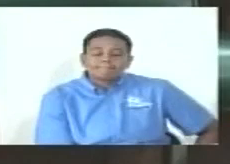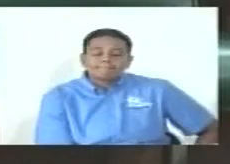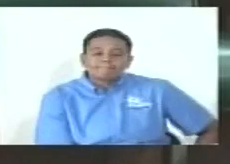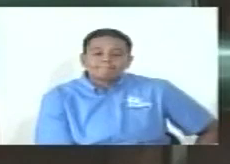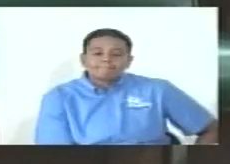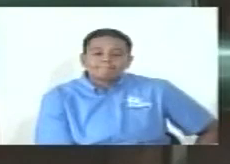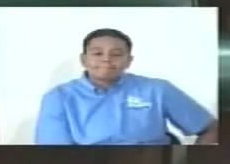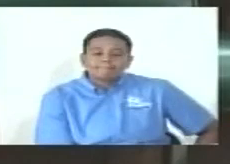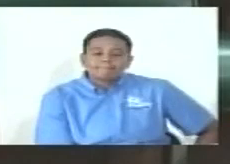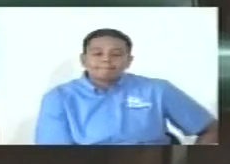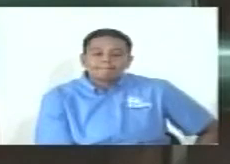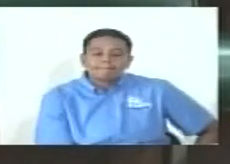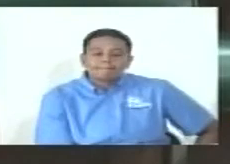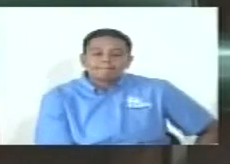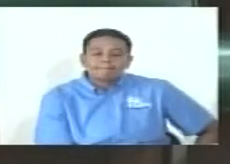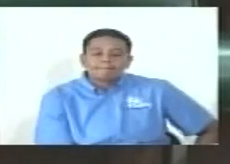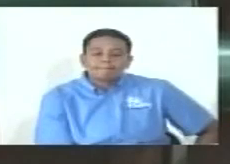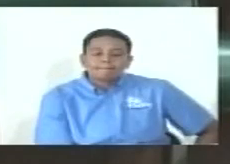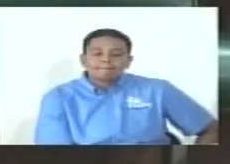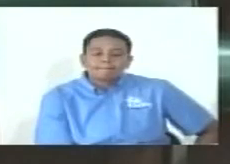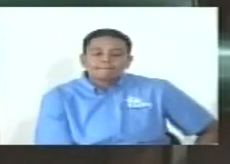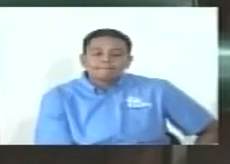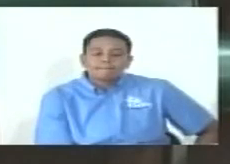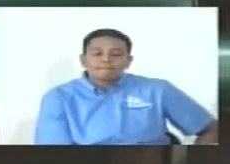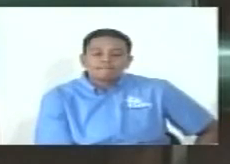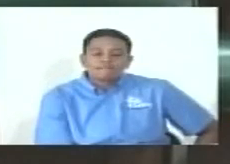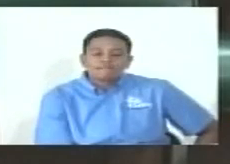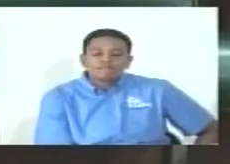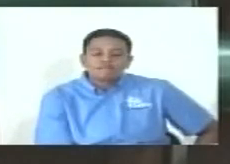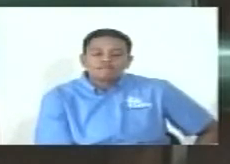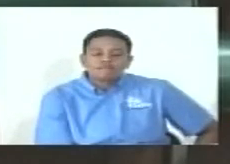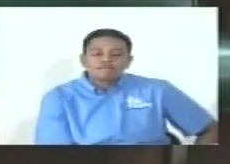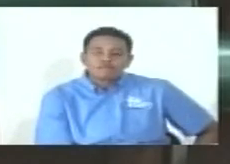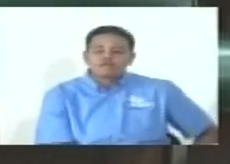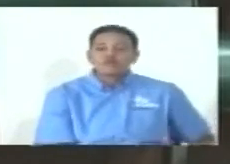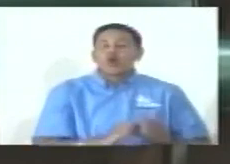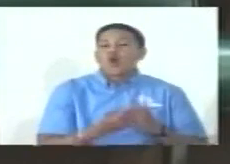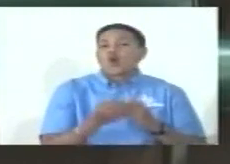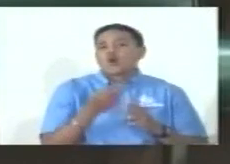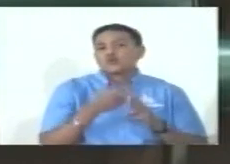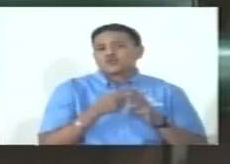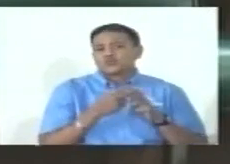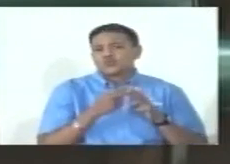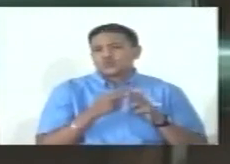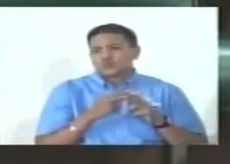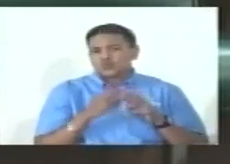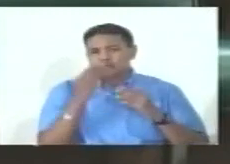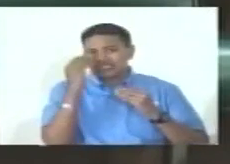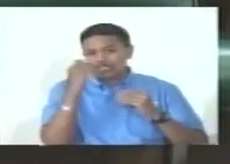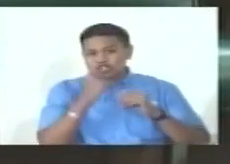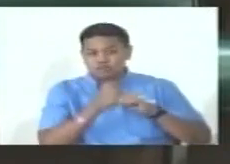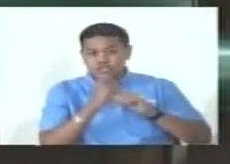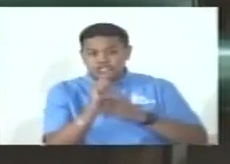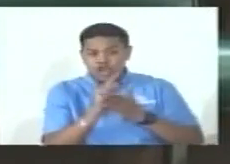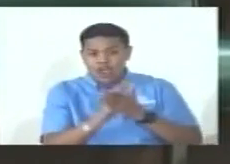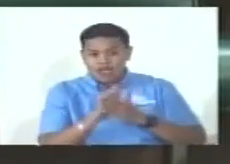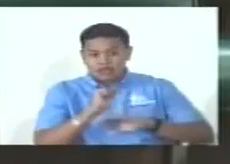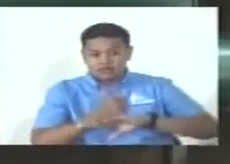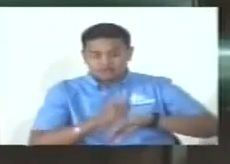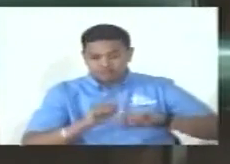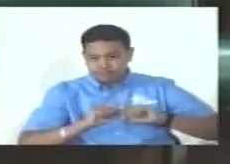How soon will the Data Protection Act be able to come into force is therefore very relevant.